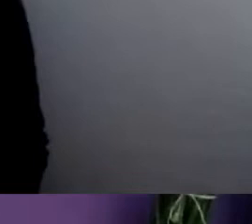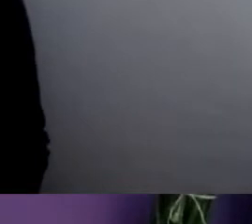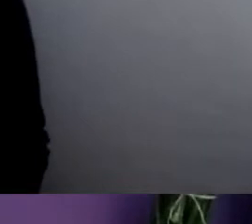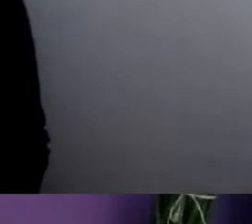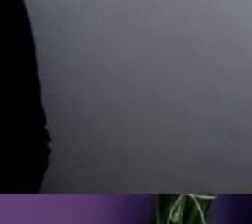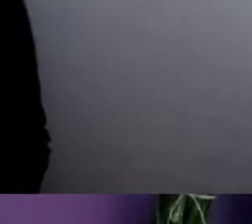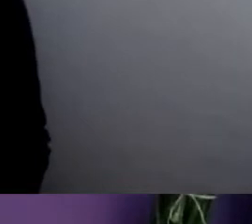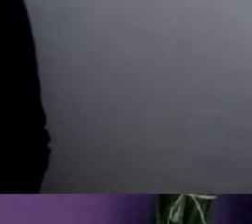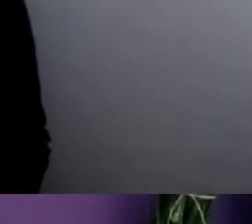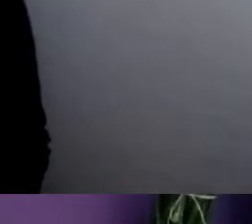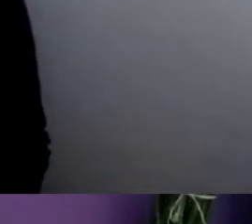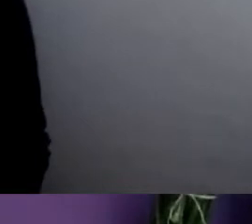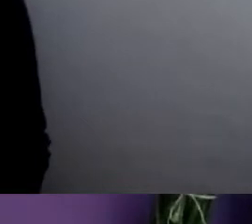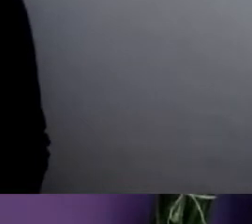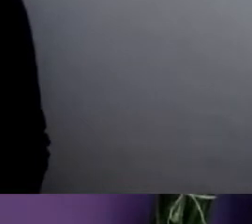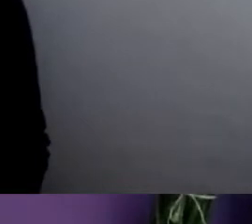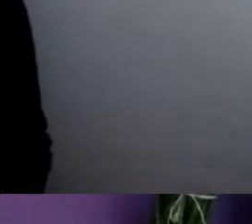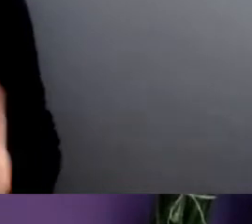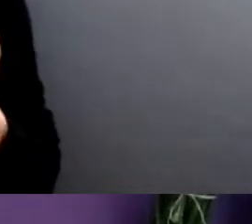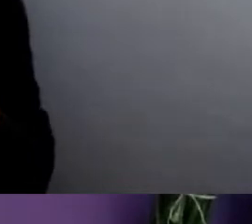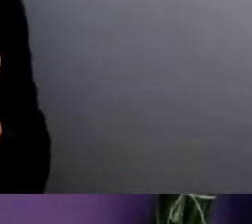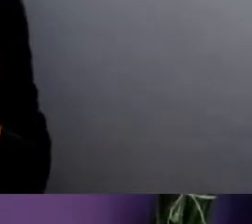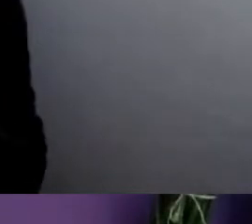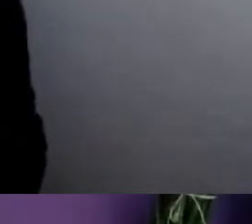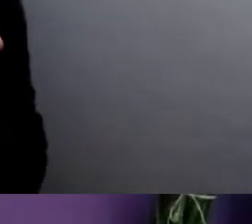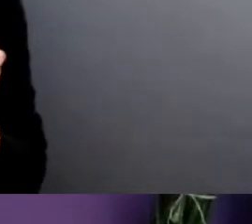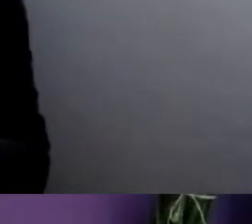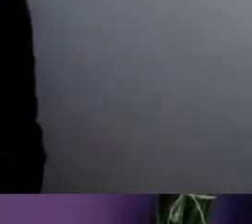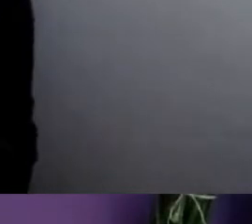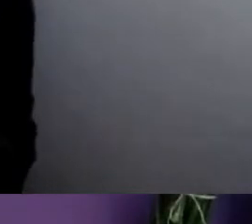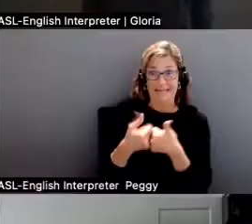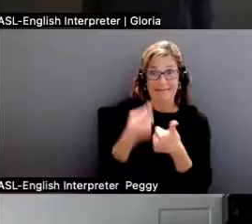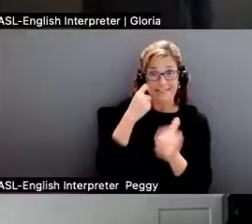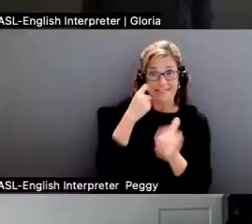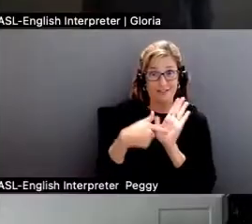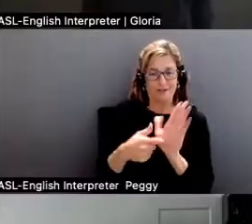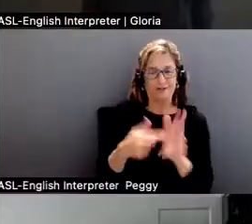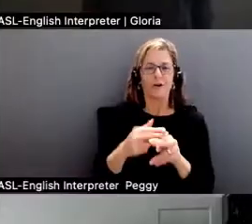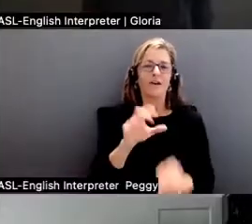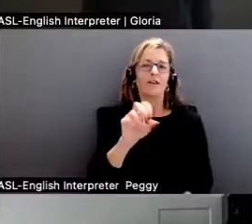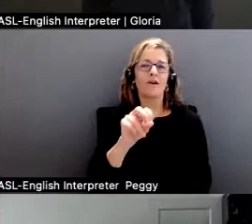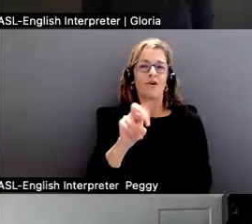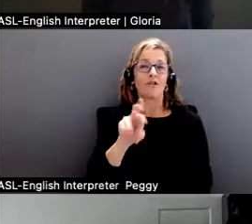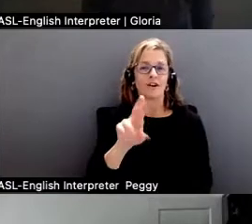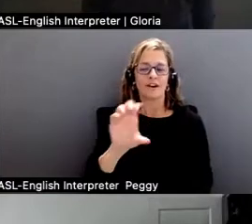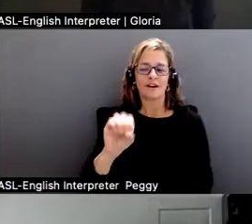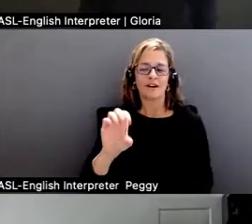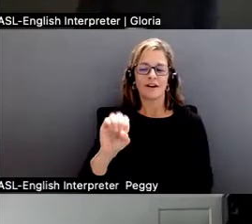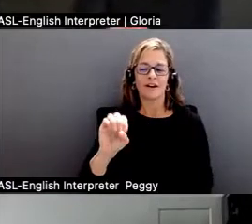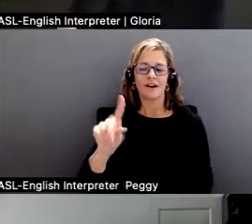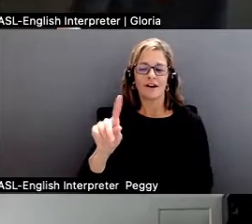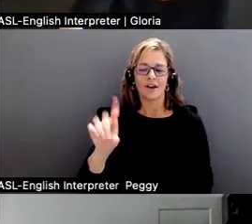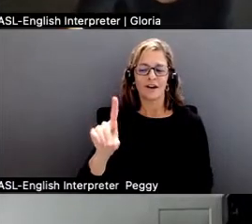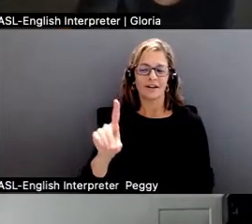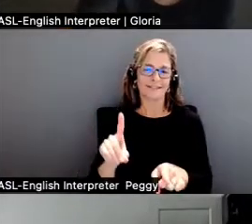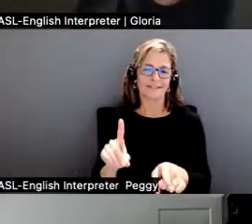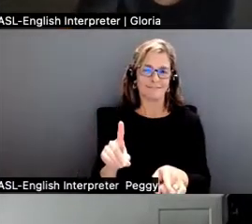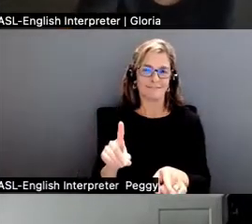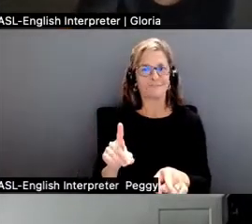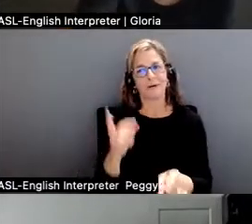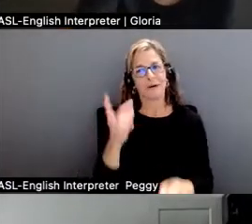All right. So that's overcooked. As you can see in the game,